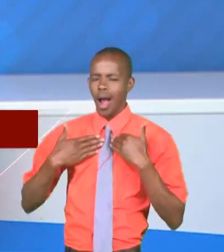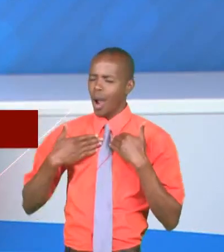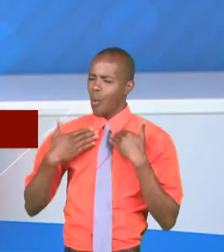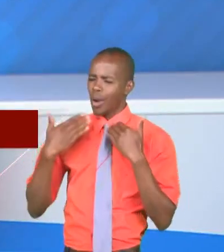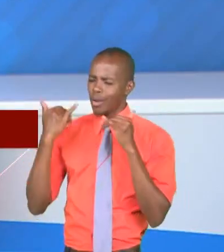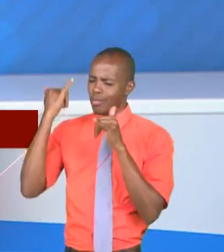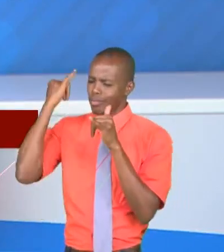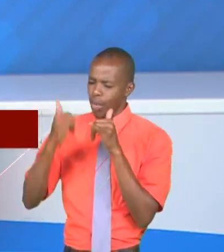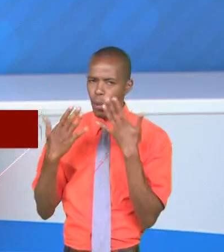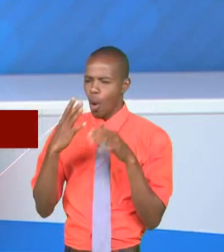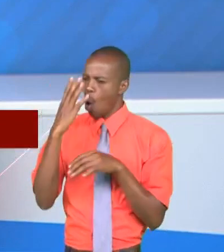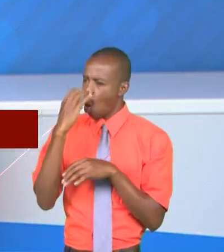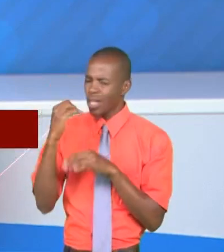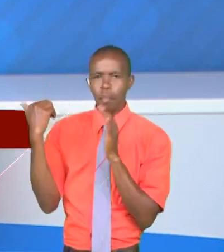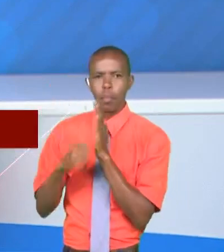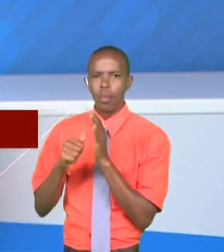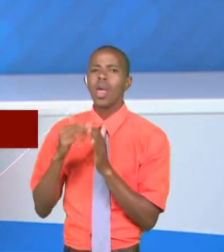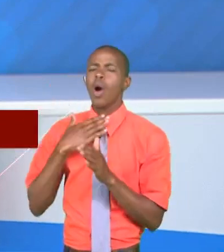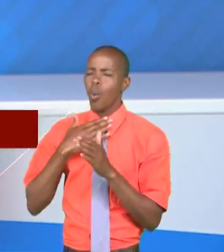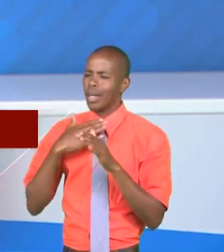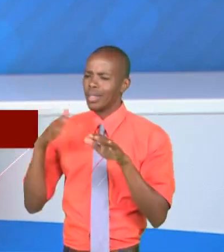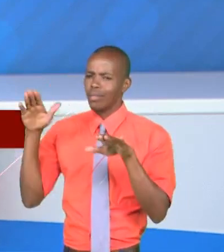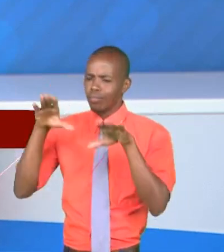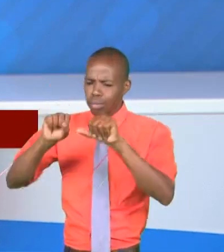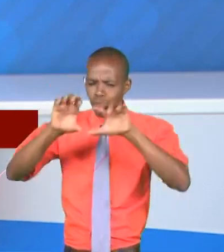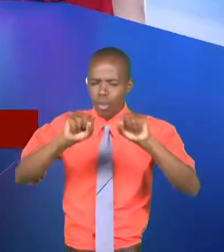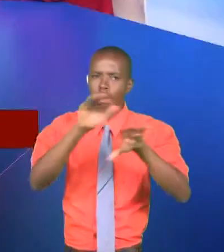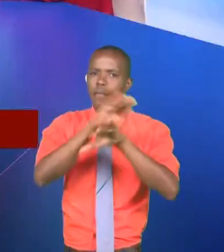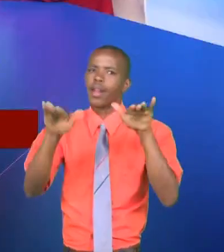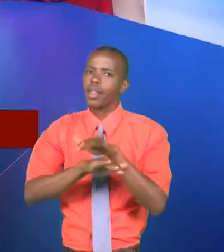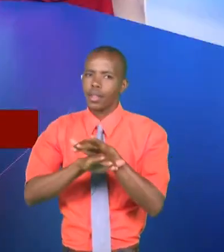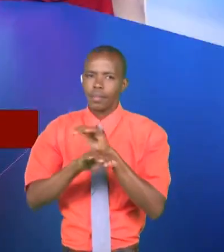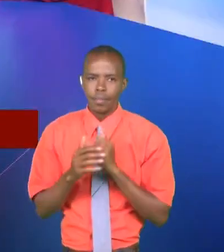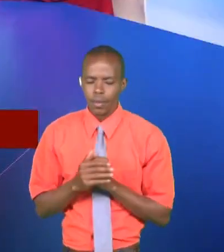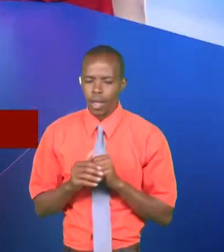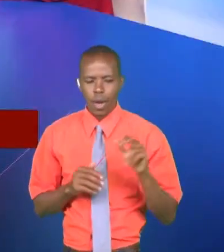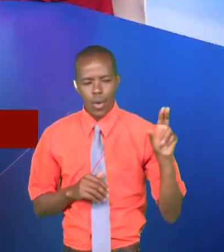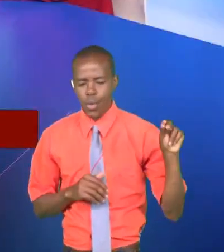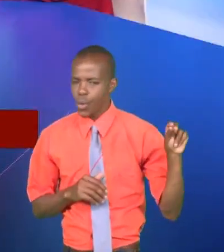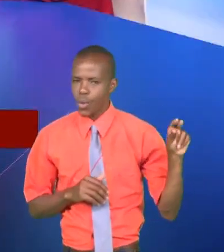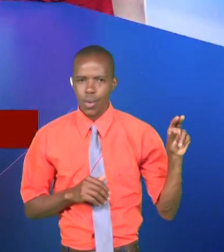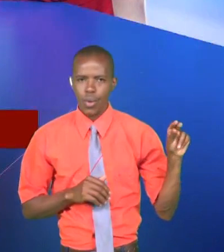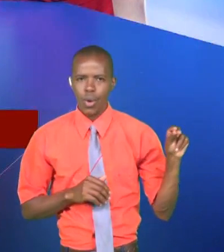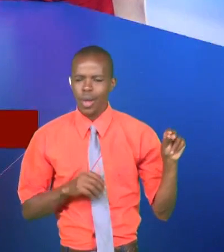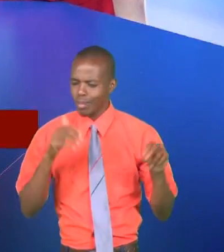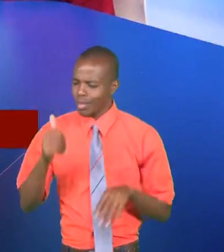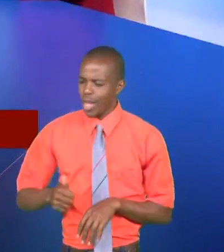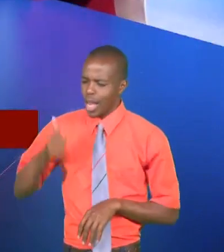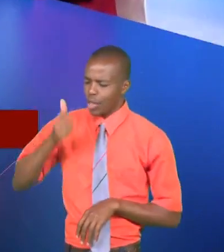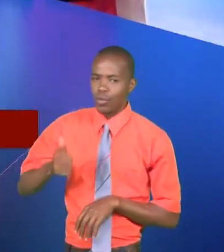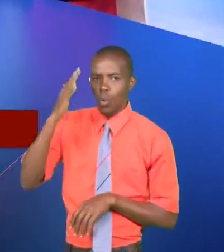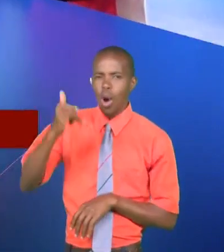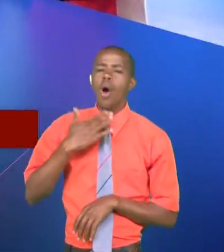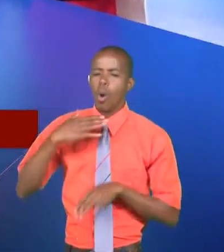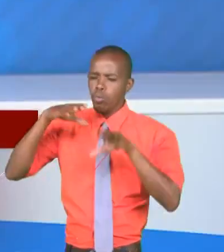the ODM. ODM was because greedy. They wanted everything. ODM and they want to put Kenya first. And they no. They are selfish because they want to